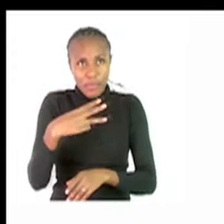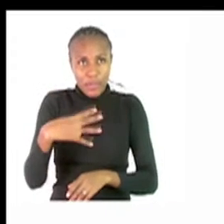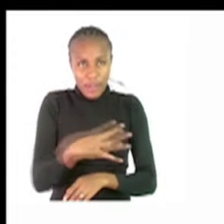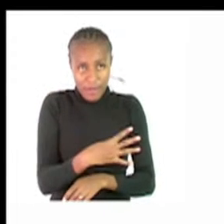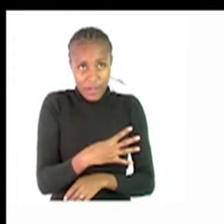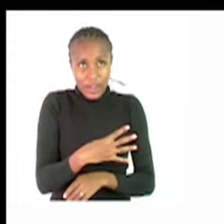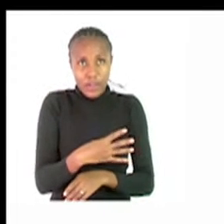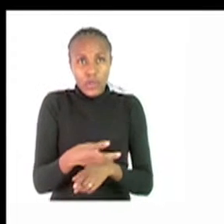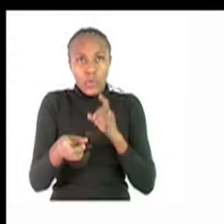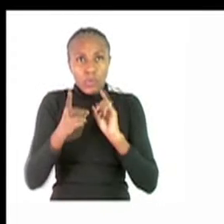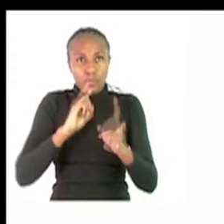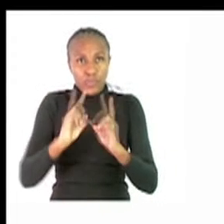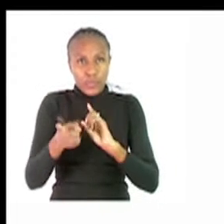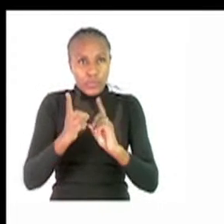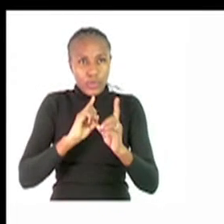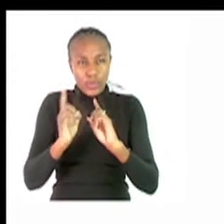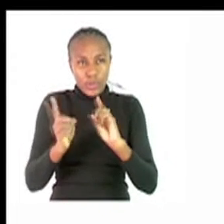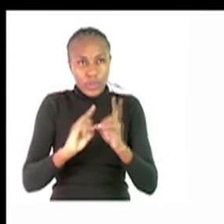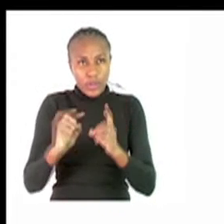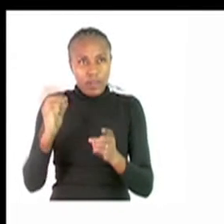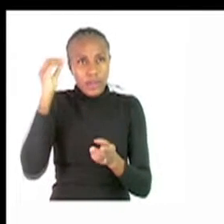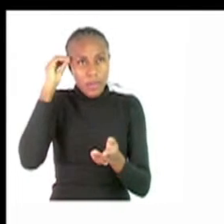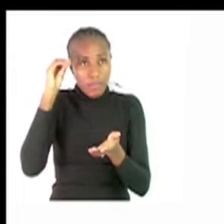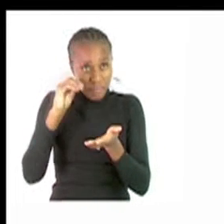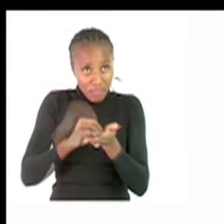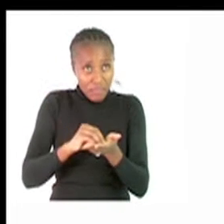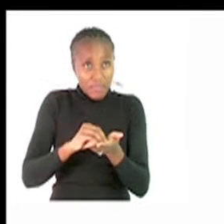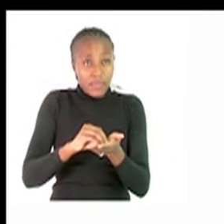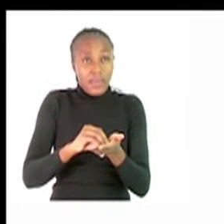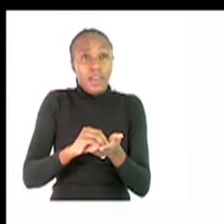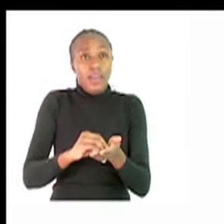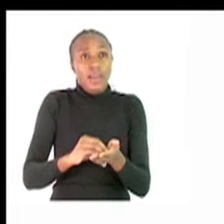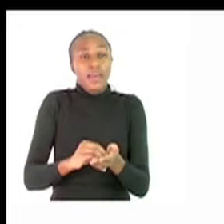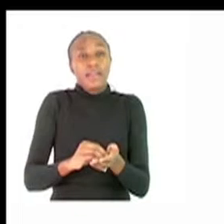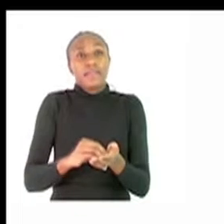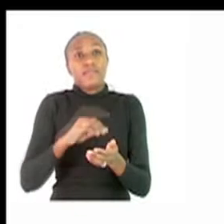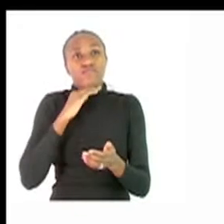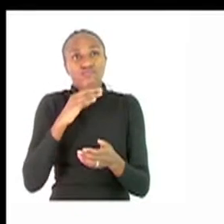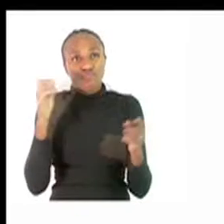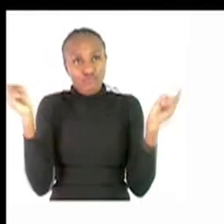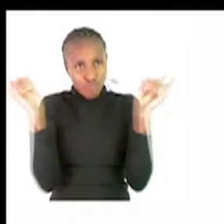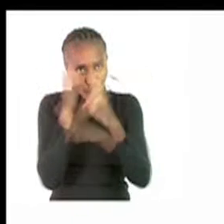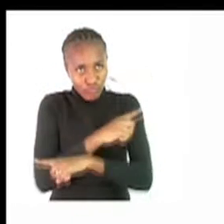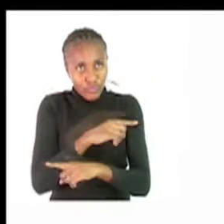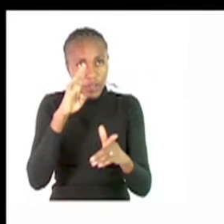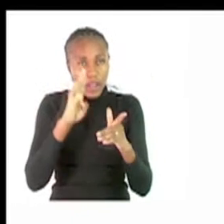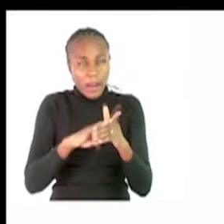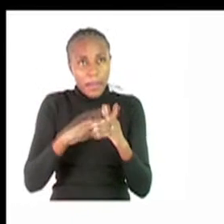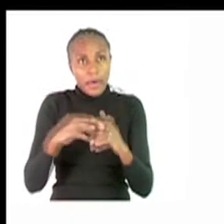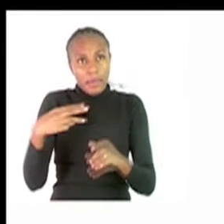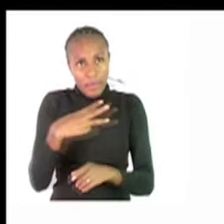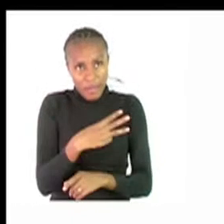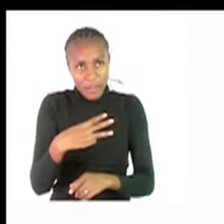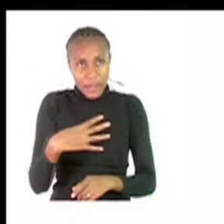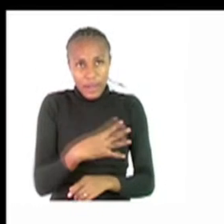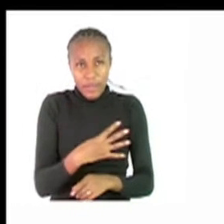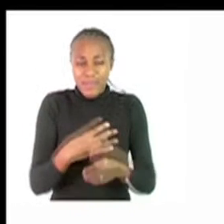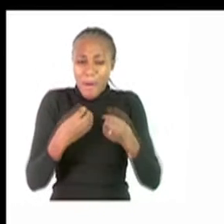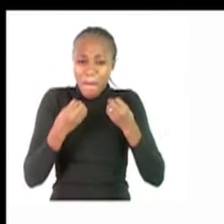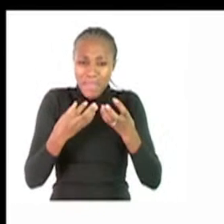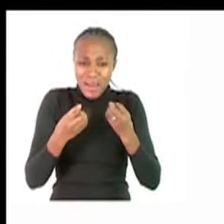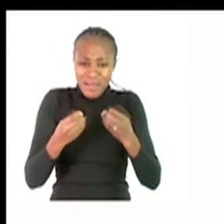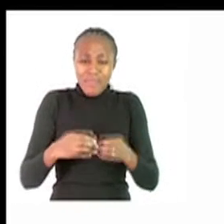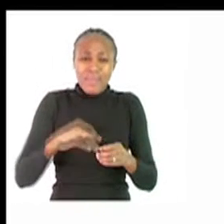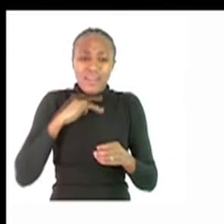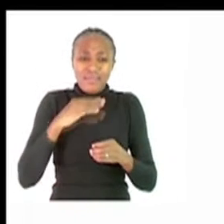and taboos around HIV and AIDS. There have been a lot of myths and taboos that spread about HIV